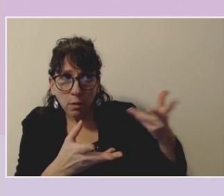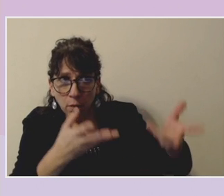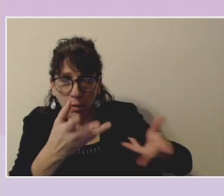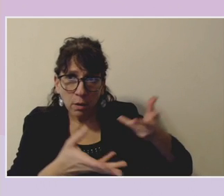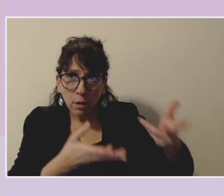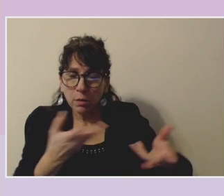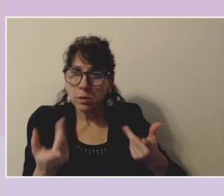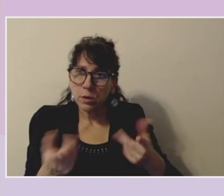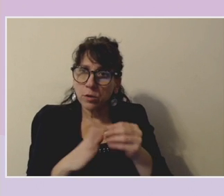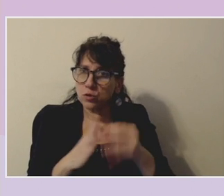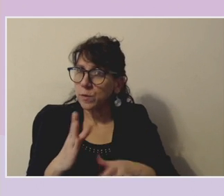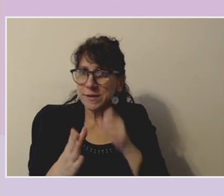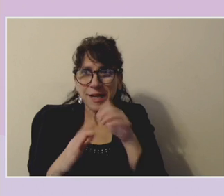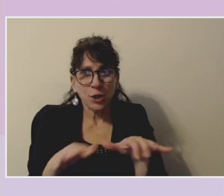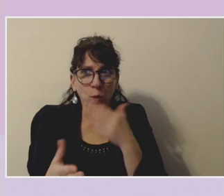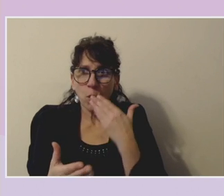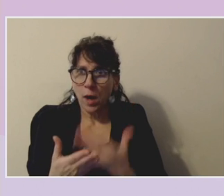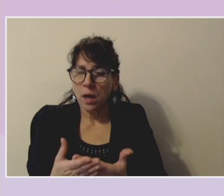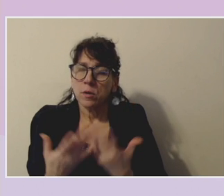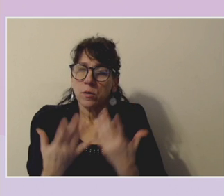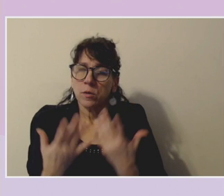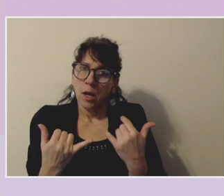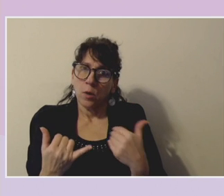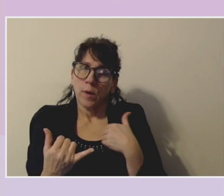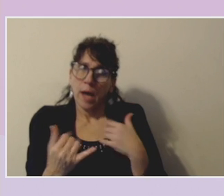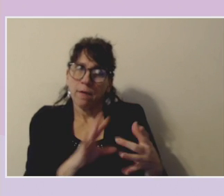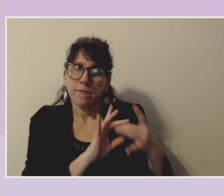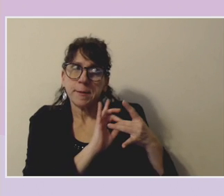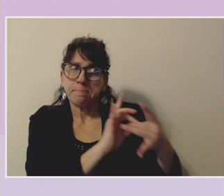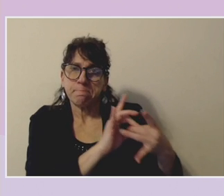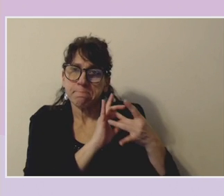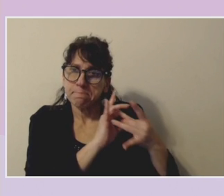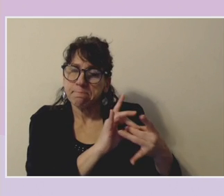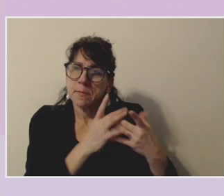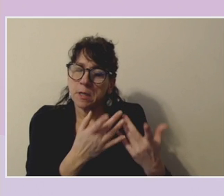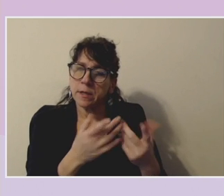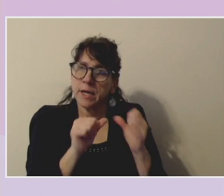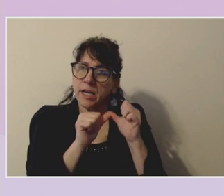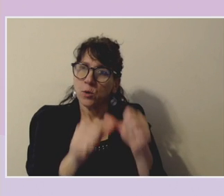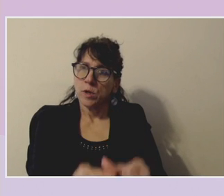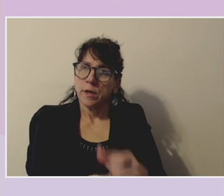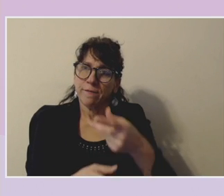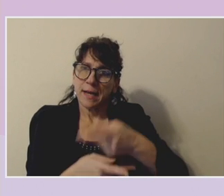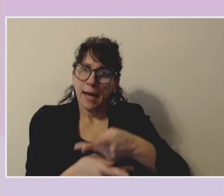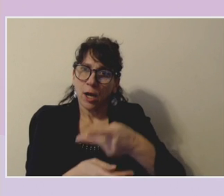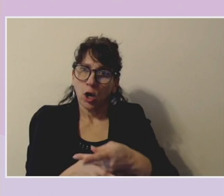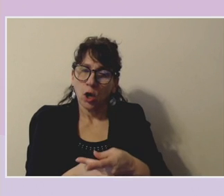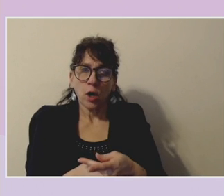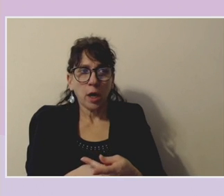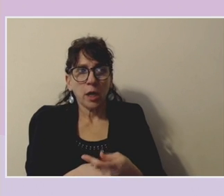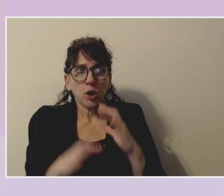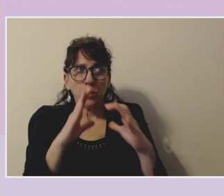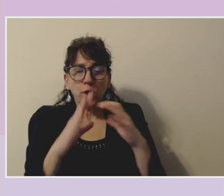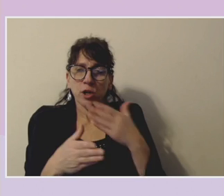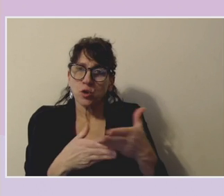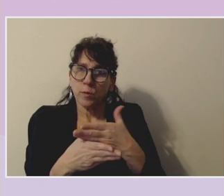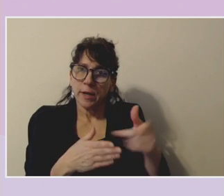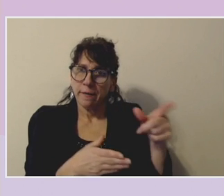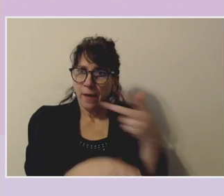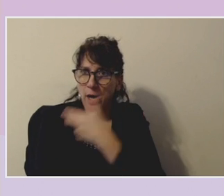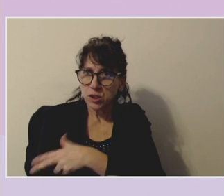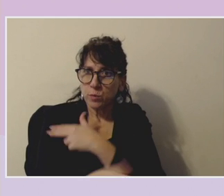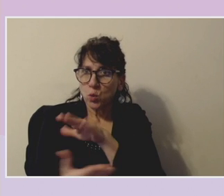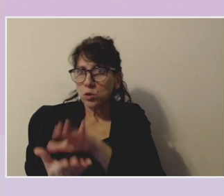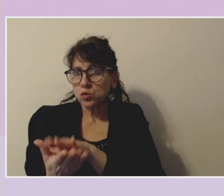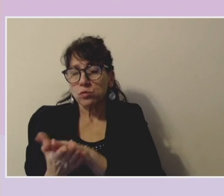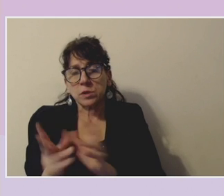was not doing well. So now that we have that continuity of care, so there's seamless between the hospital and then into the schools, it's been very,